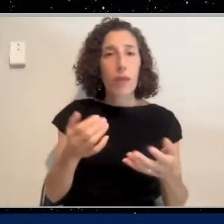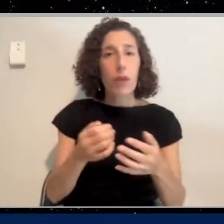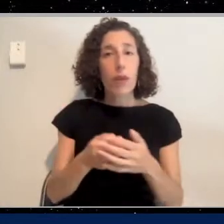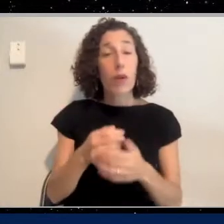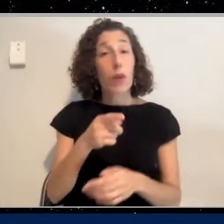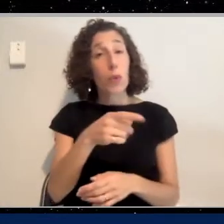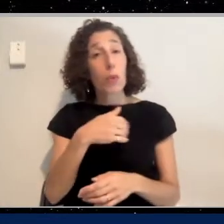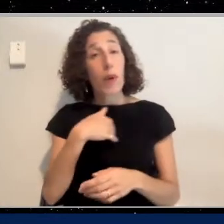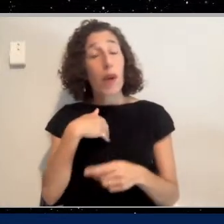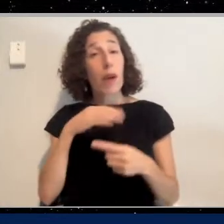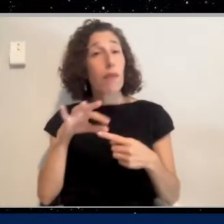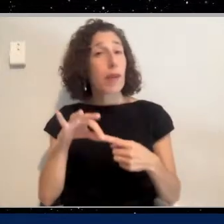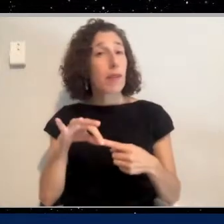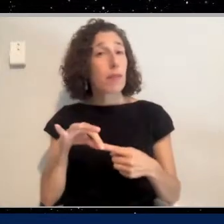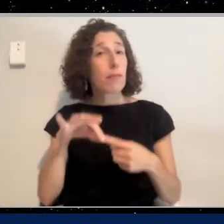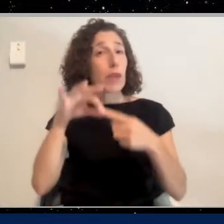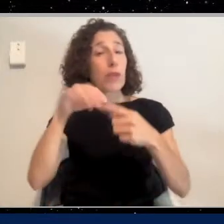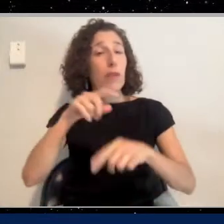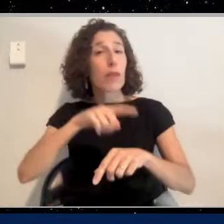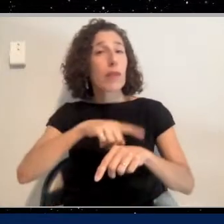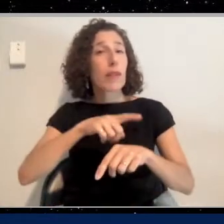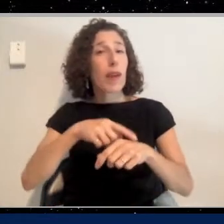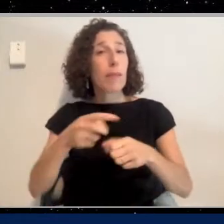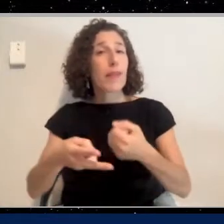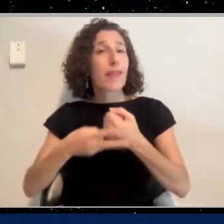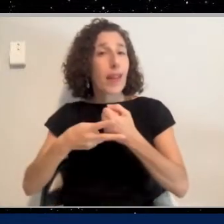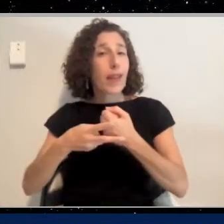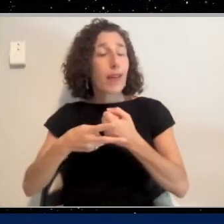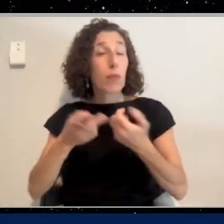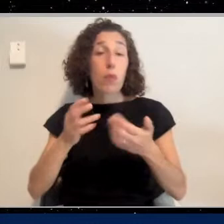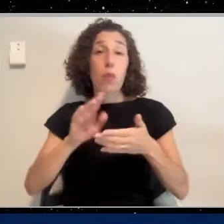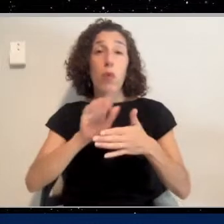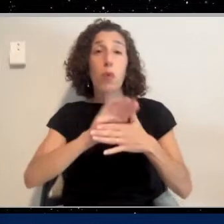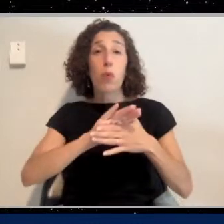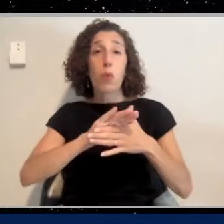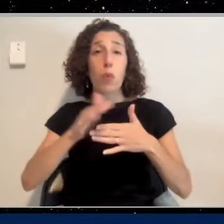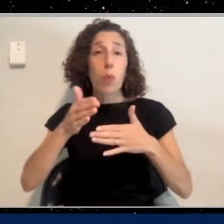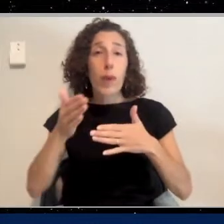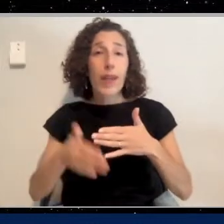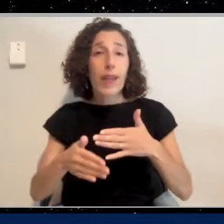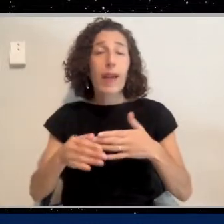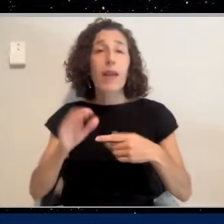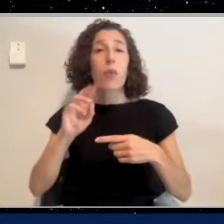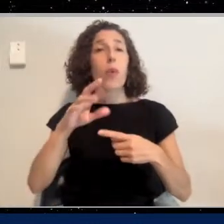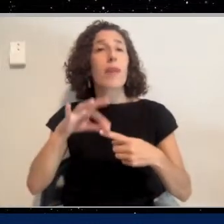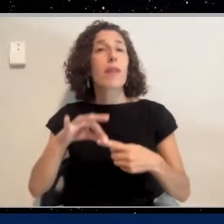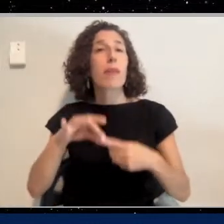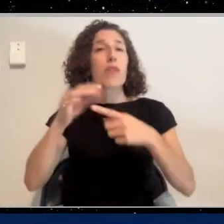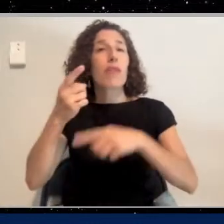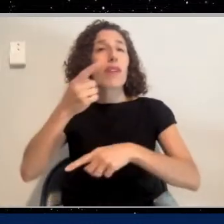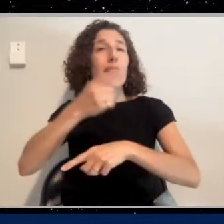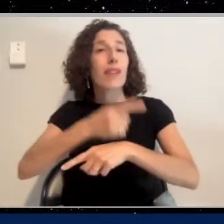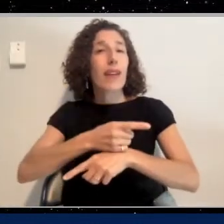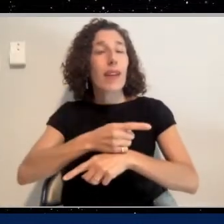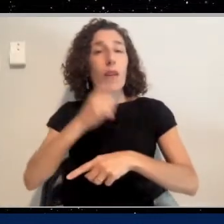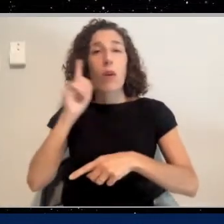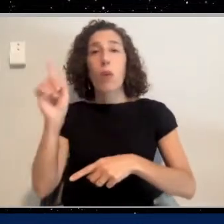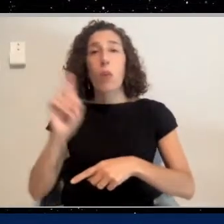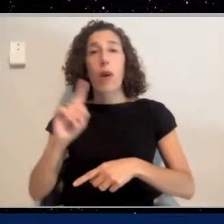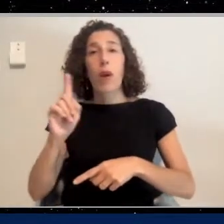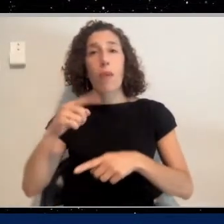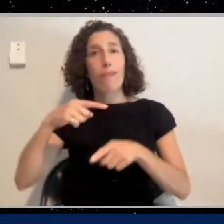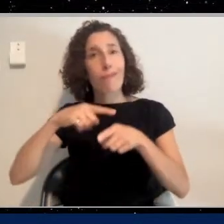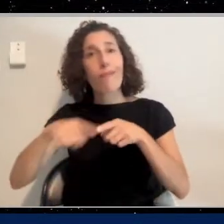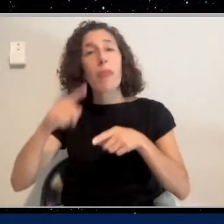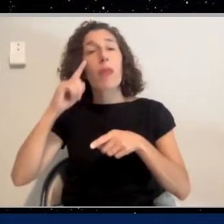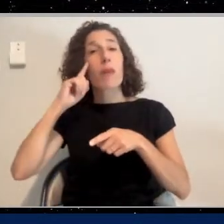like that? Or I know sometimes maybe people don't want to exhibit or experience the museum when it's loud and crowded and a lot of people sort of jostling